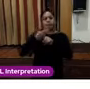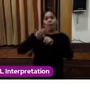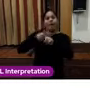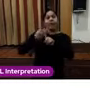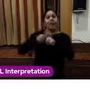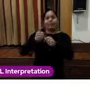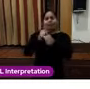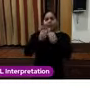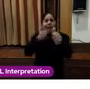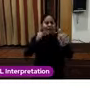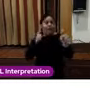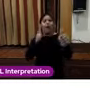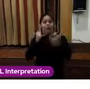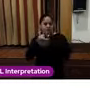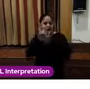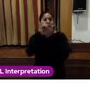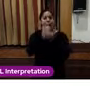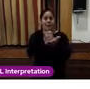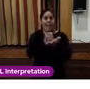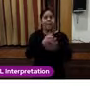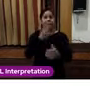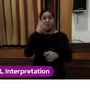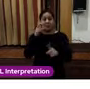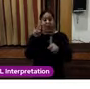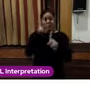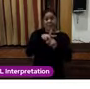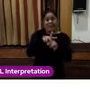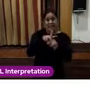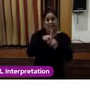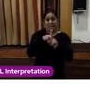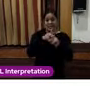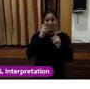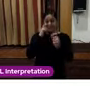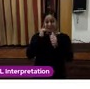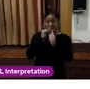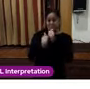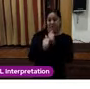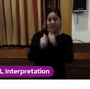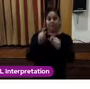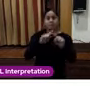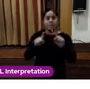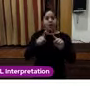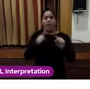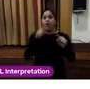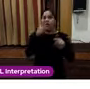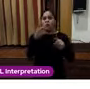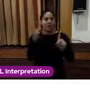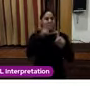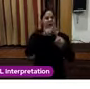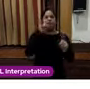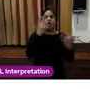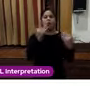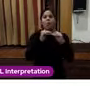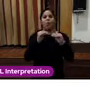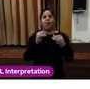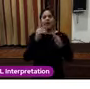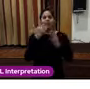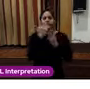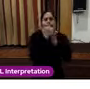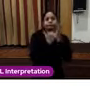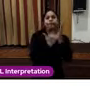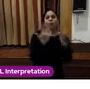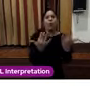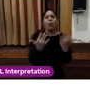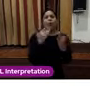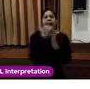technically, that application window, like the deadline, has passed, but get on the waiting list if you need that help. And